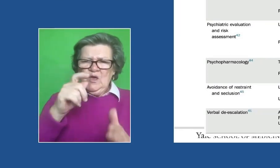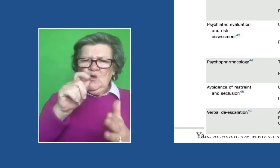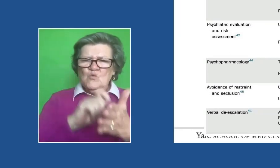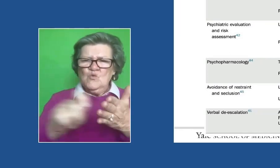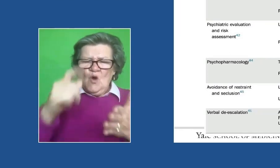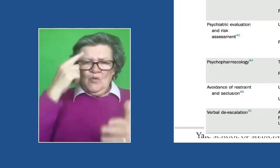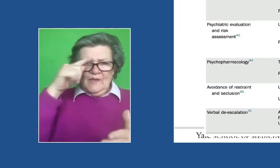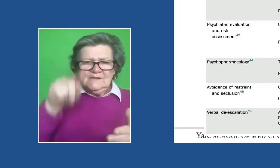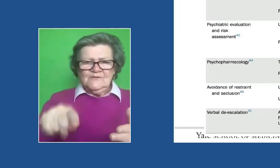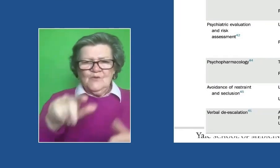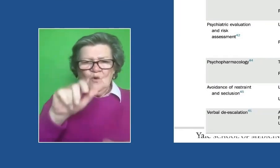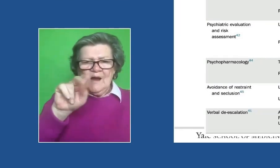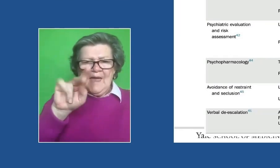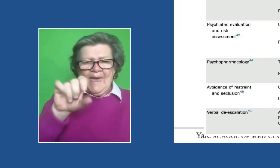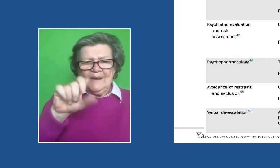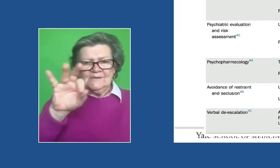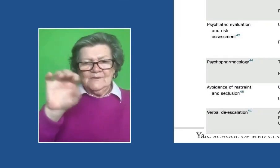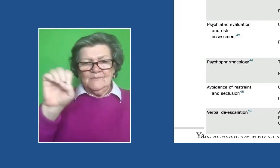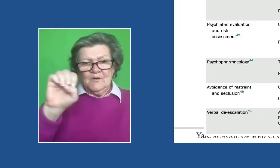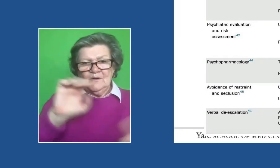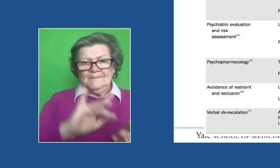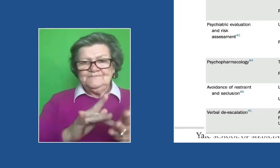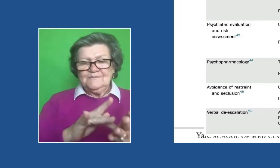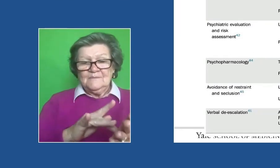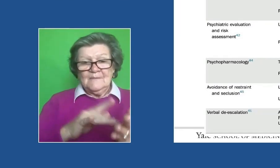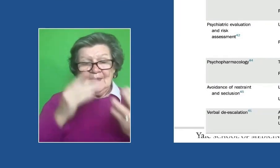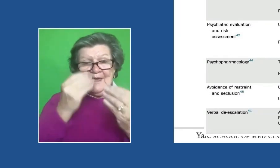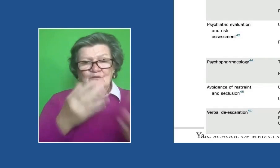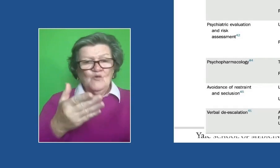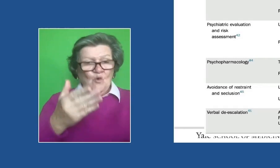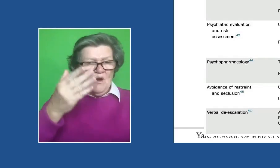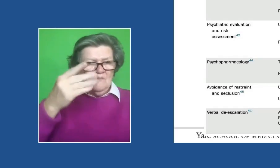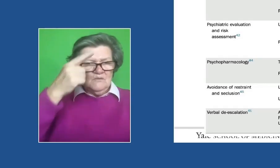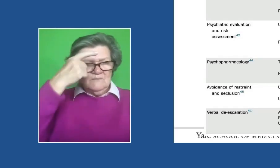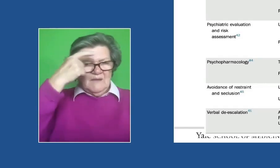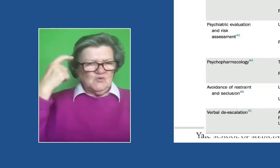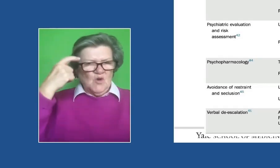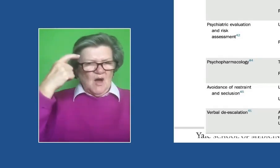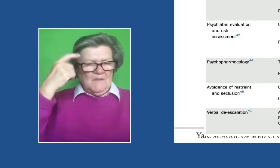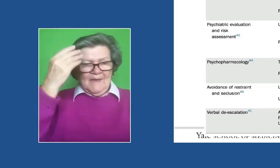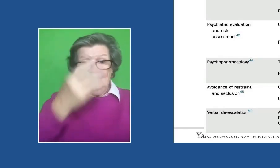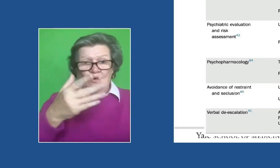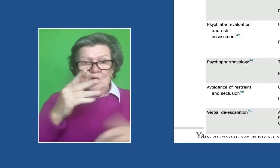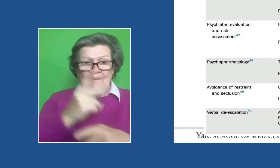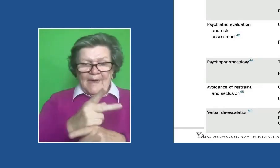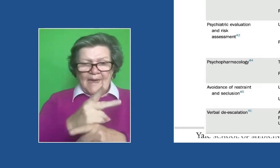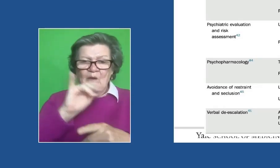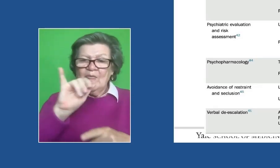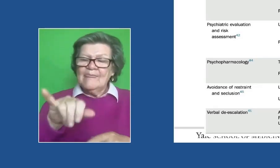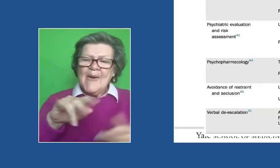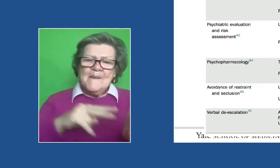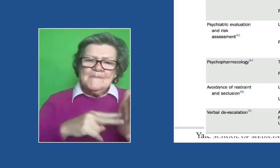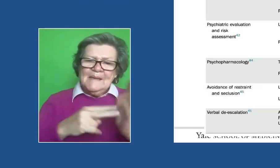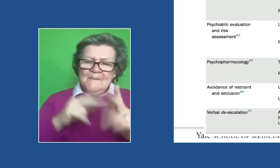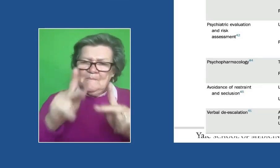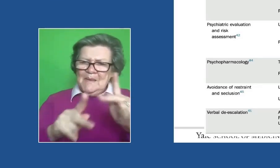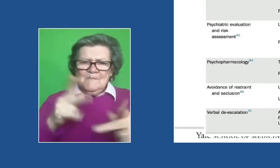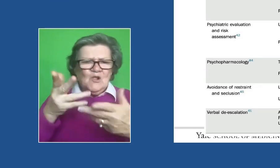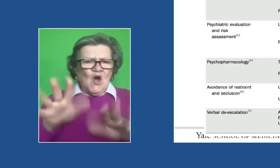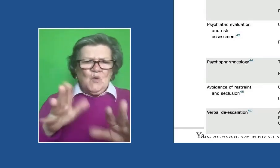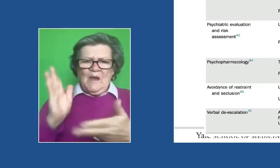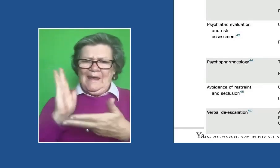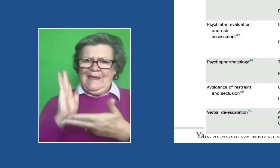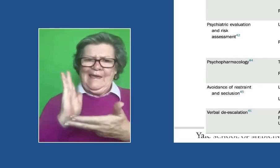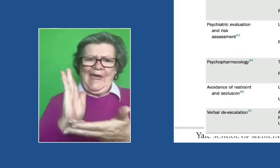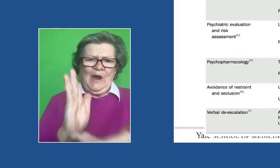to highlight this. The idea of trauma-informed care, for those who may not be familiar, is a sense that these individuals already carry